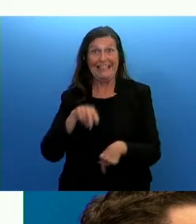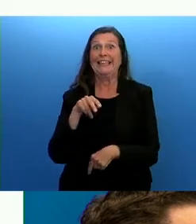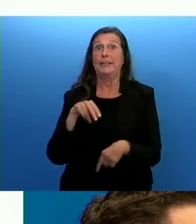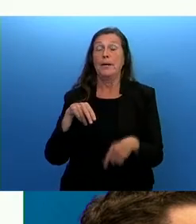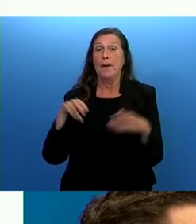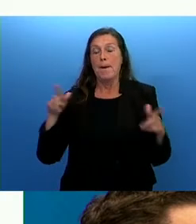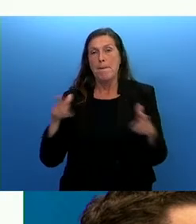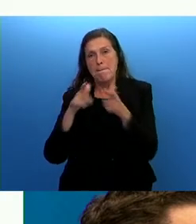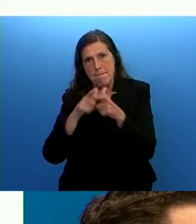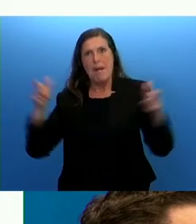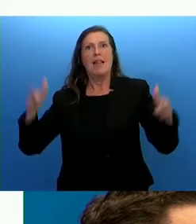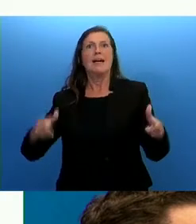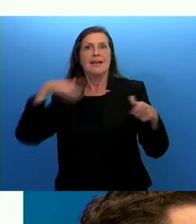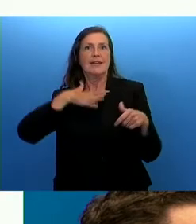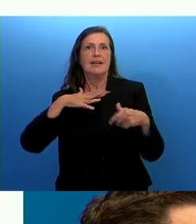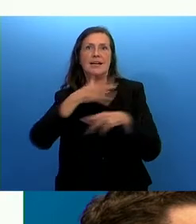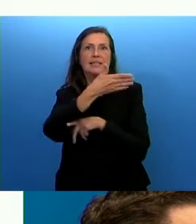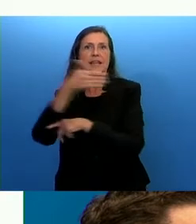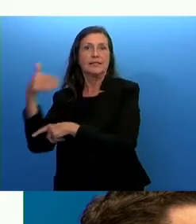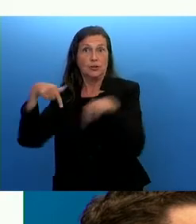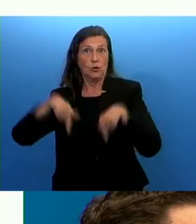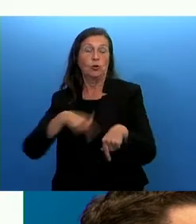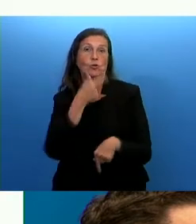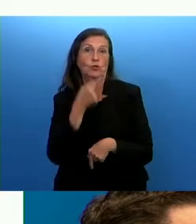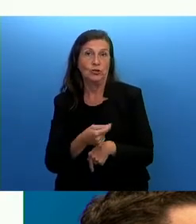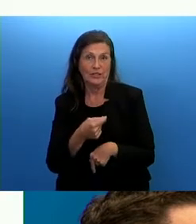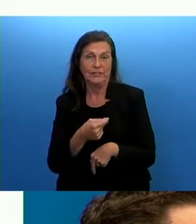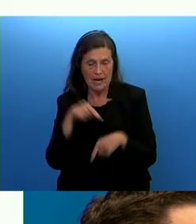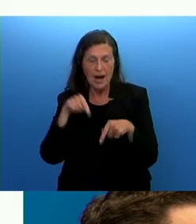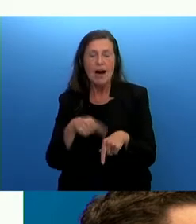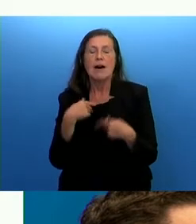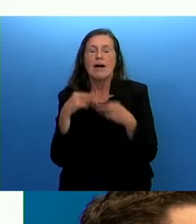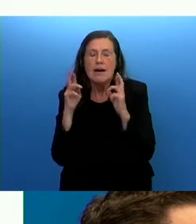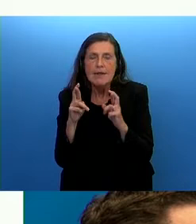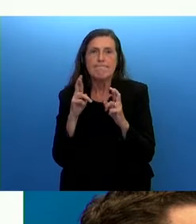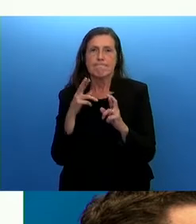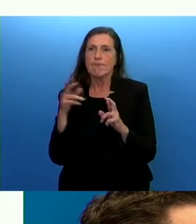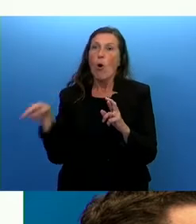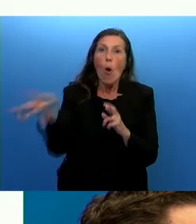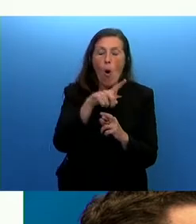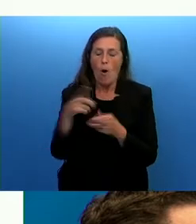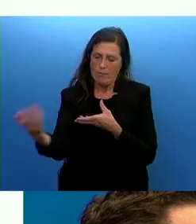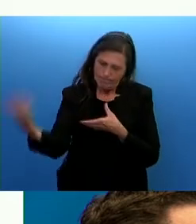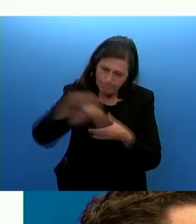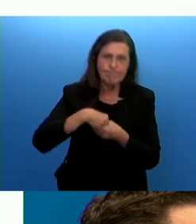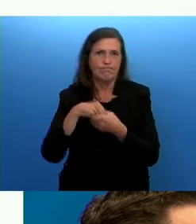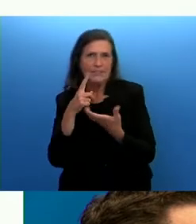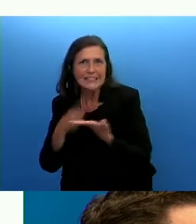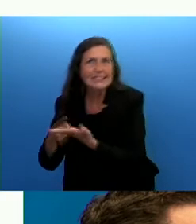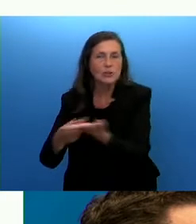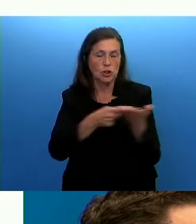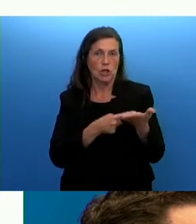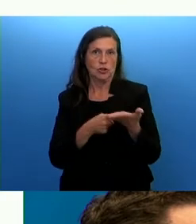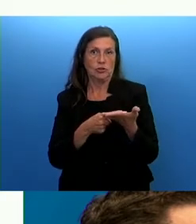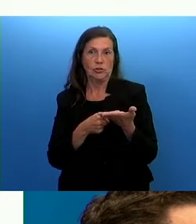year. And we want to ensure that you all feel included in these discussions, not only at the events themselves, but at